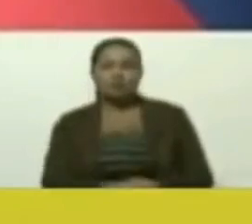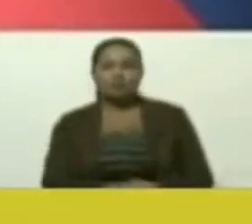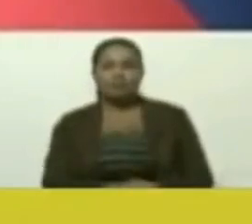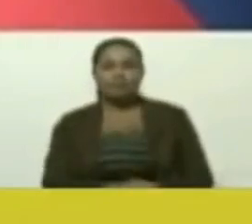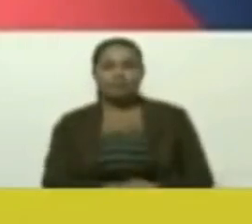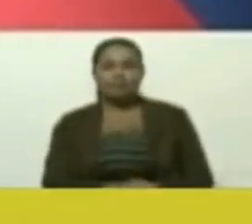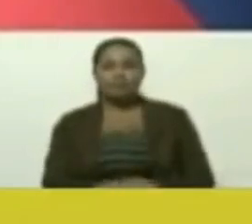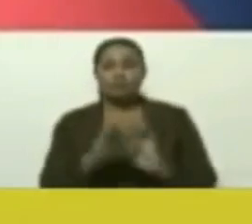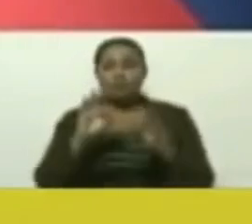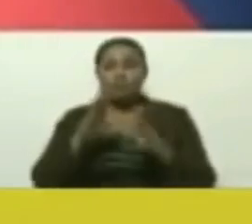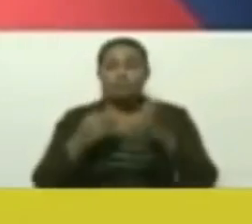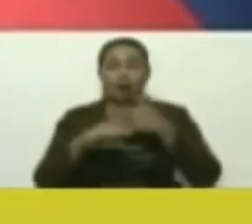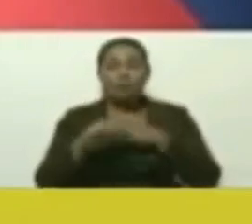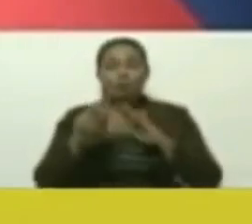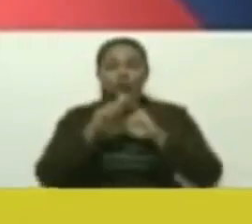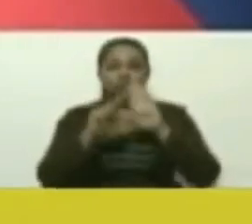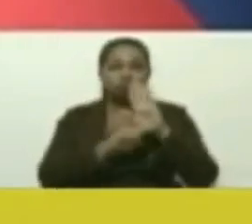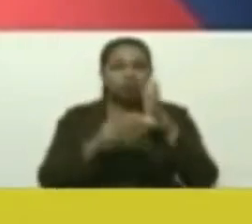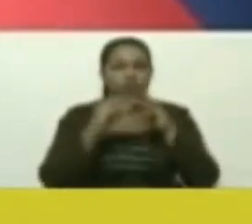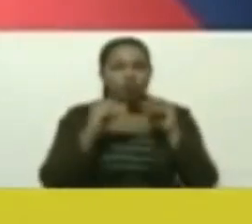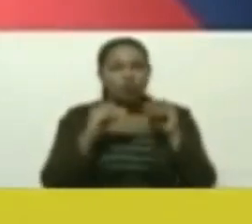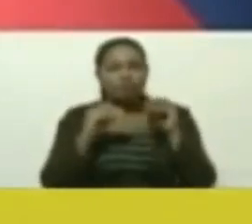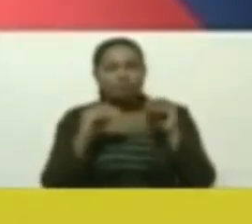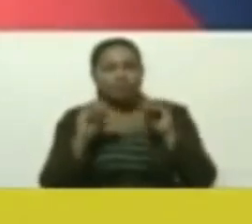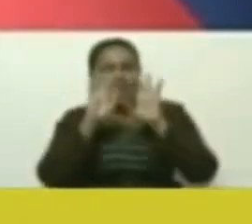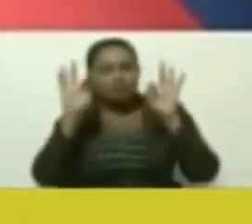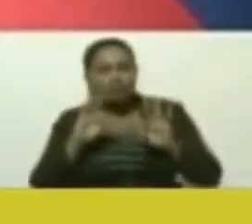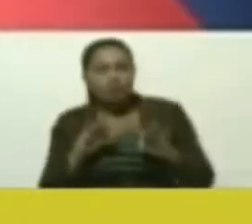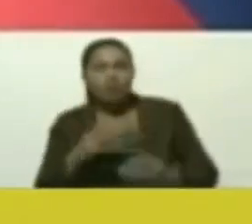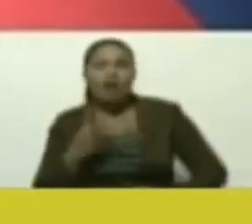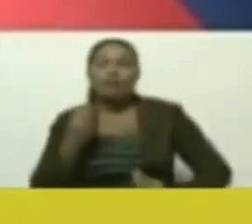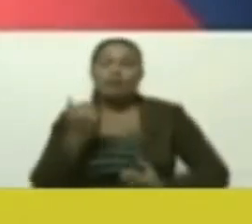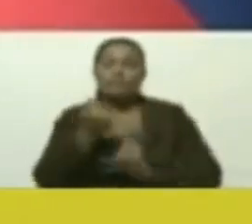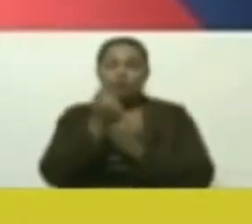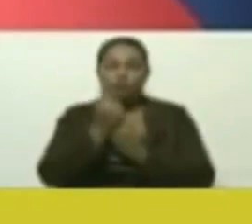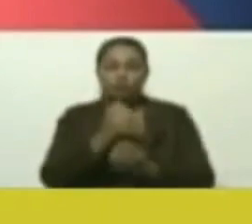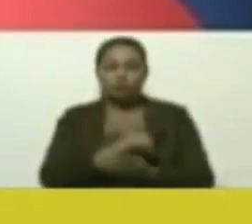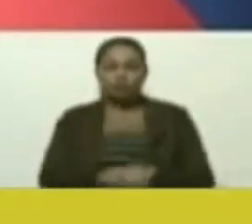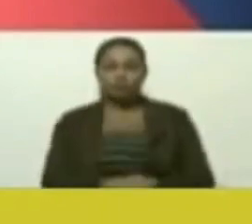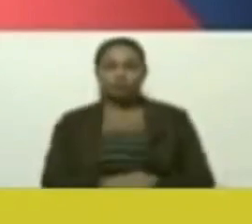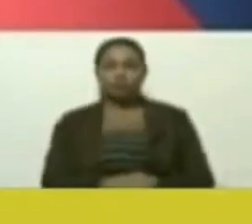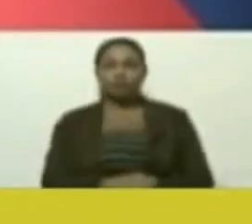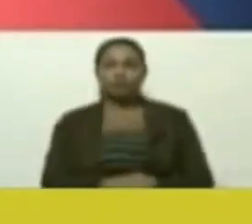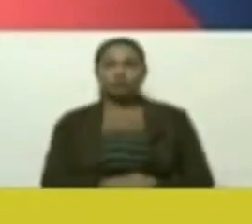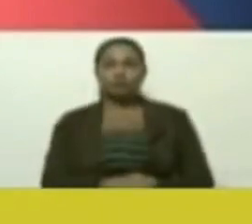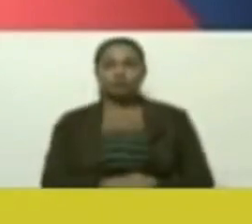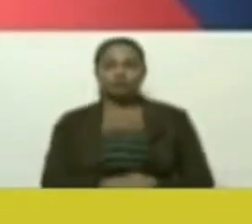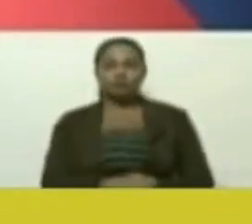financials. So we are completing this map, this cooperation map.